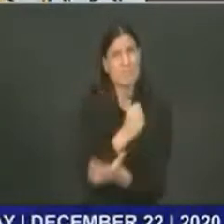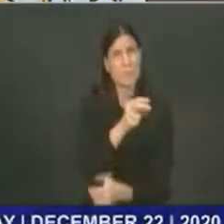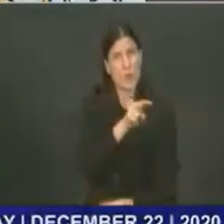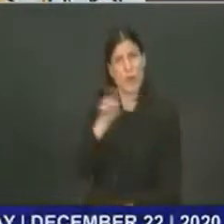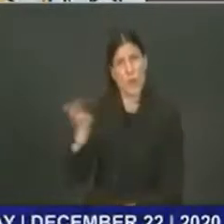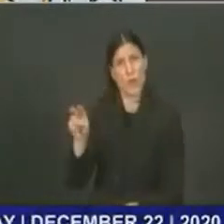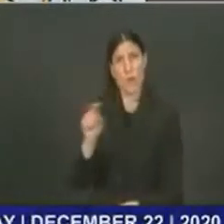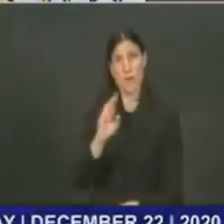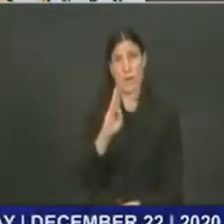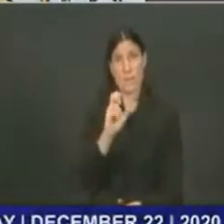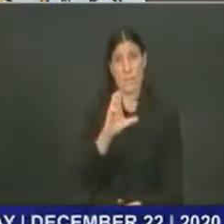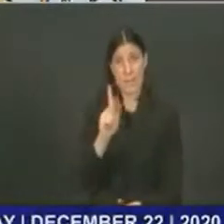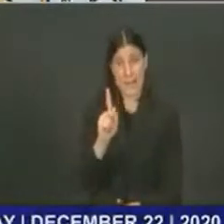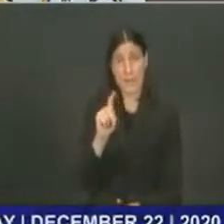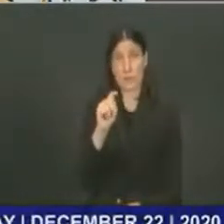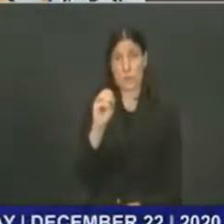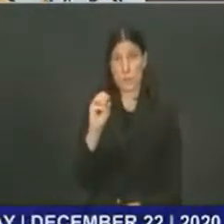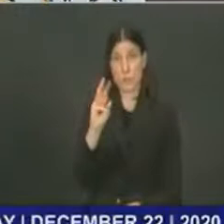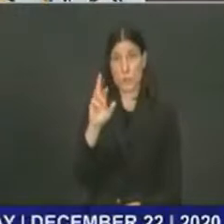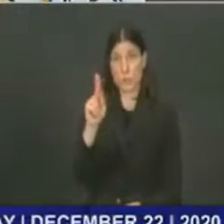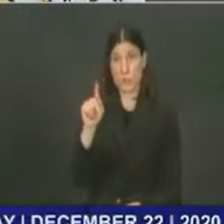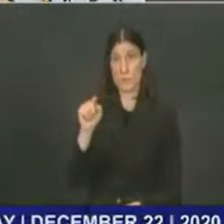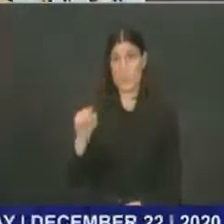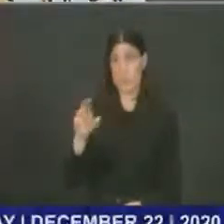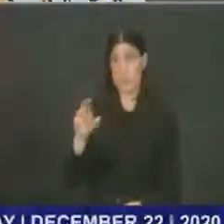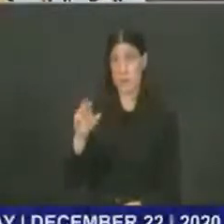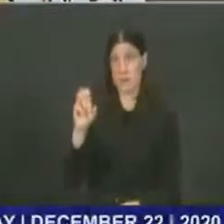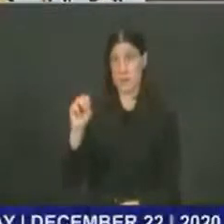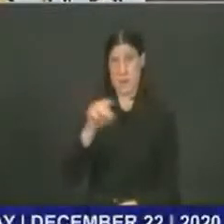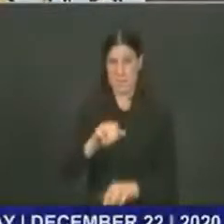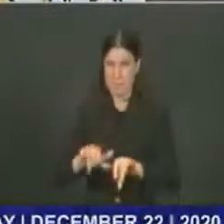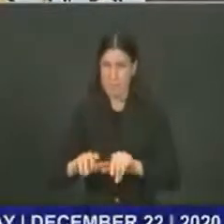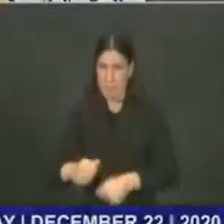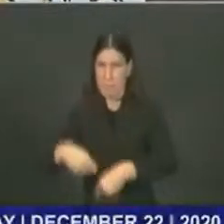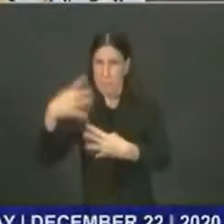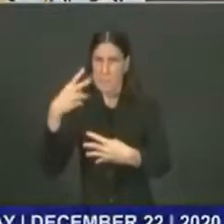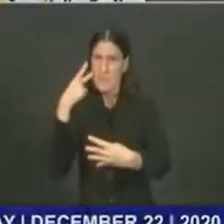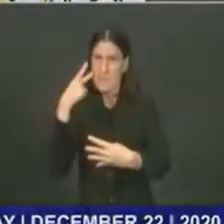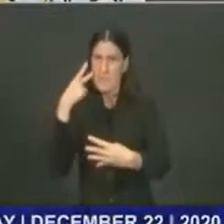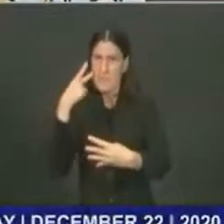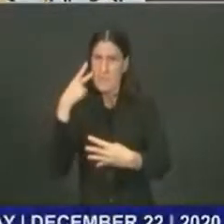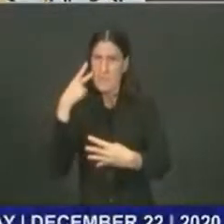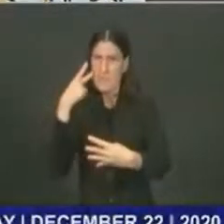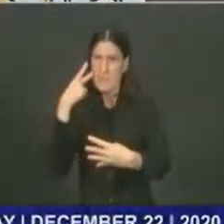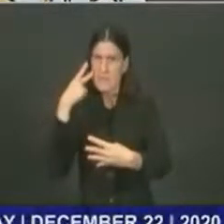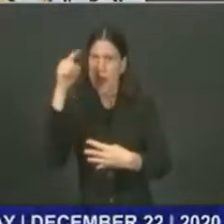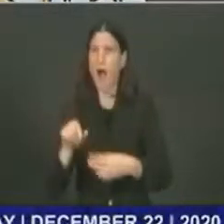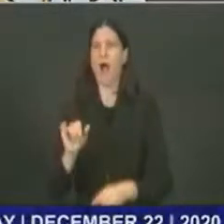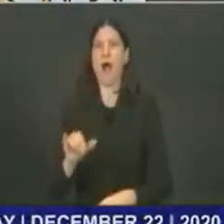I want to end in the spirit of the holiday for a few minutes with just some thank yous.